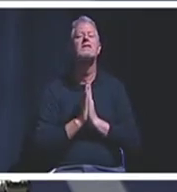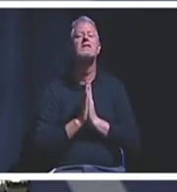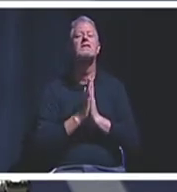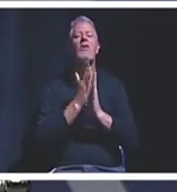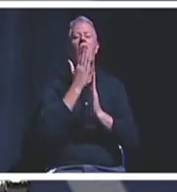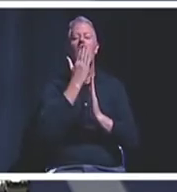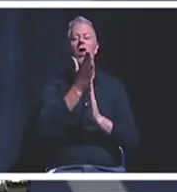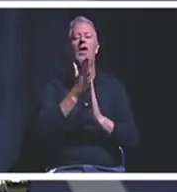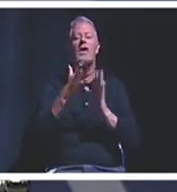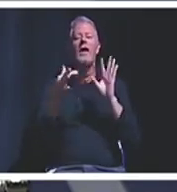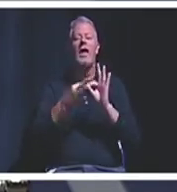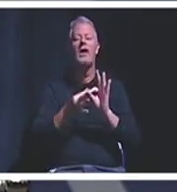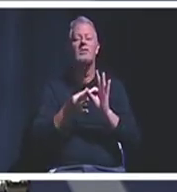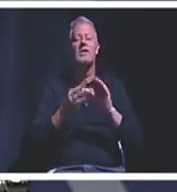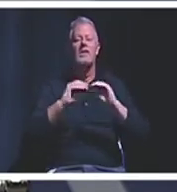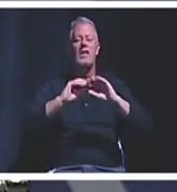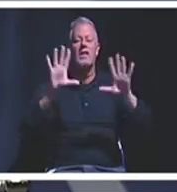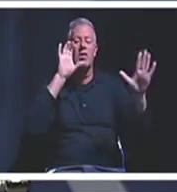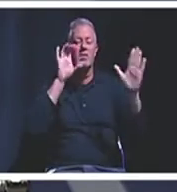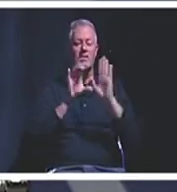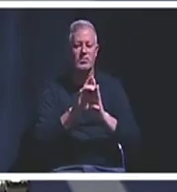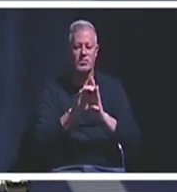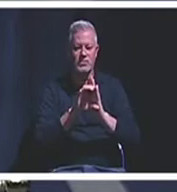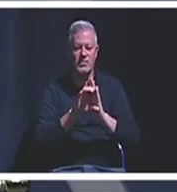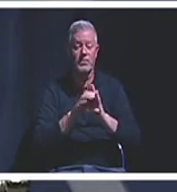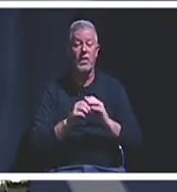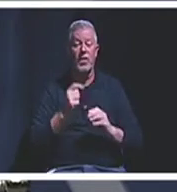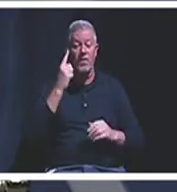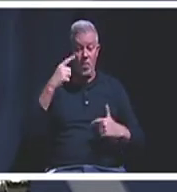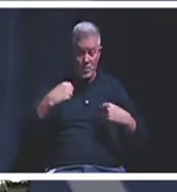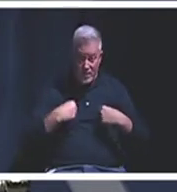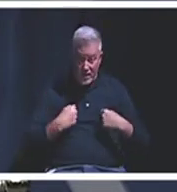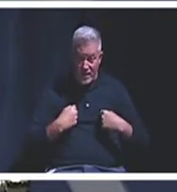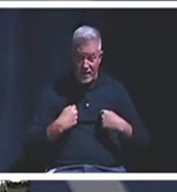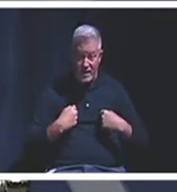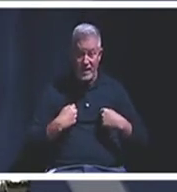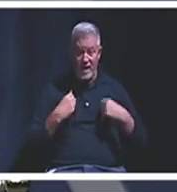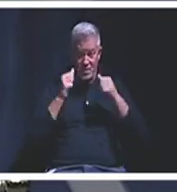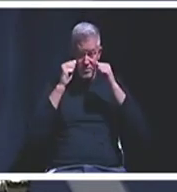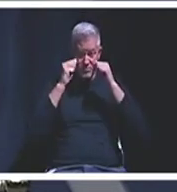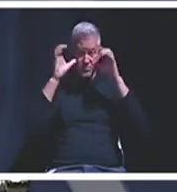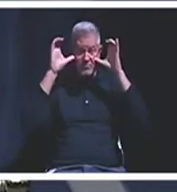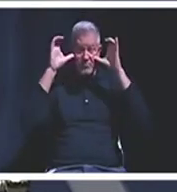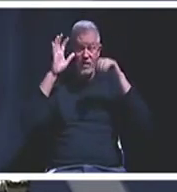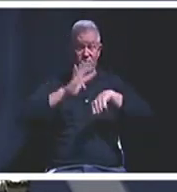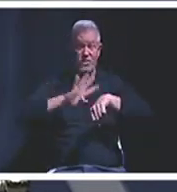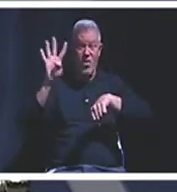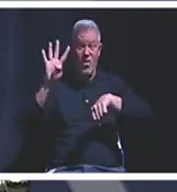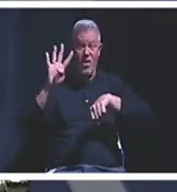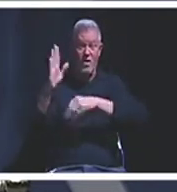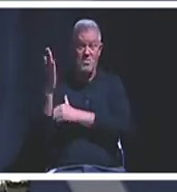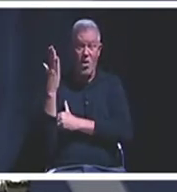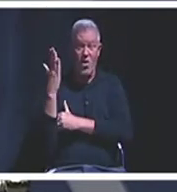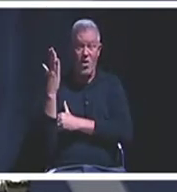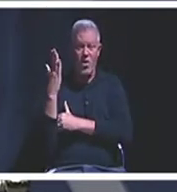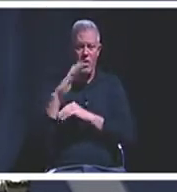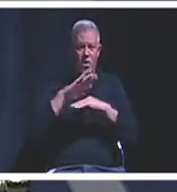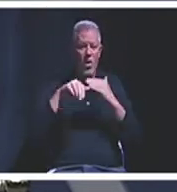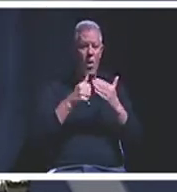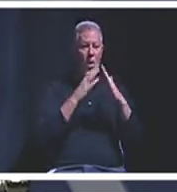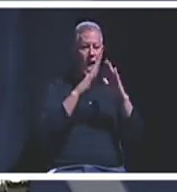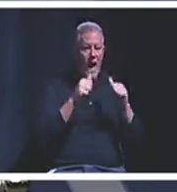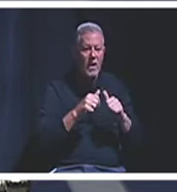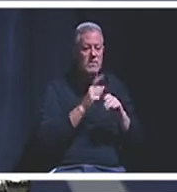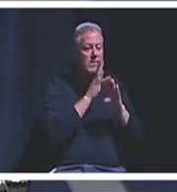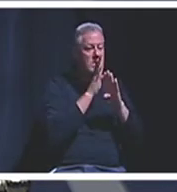flawless internet connection. Whereas in my case, I'd be up at 4 o'clock in the morning while the whole house was still